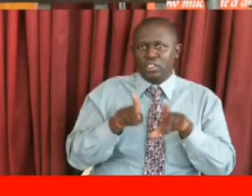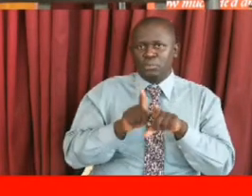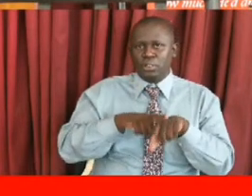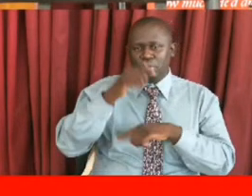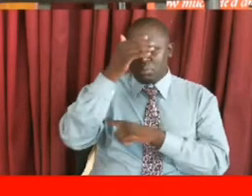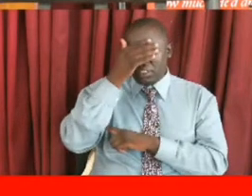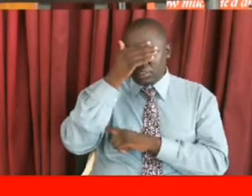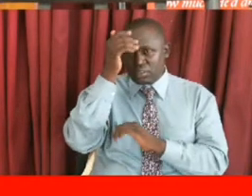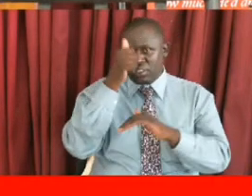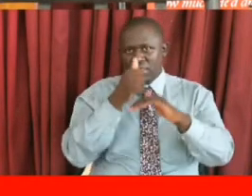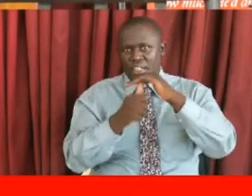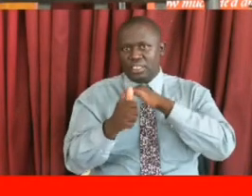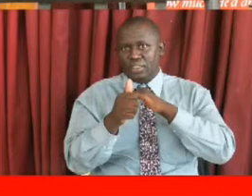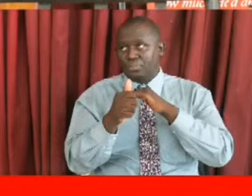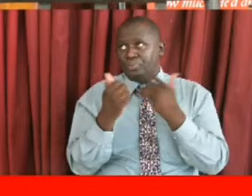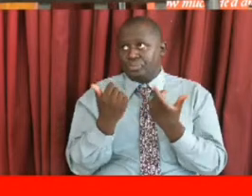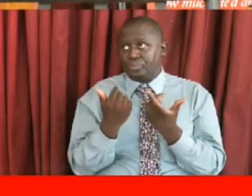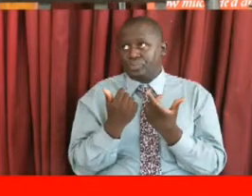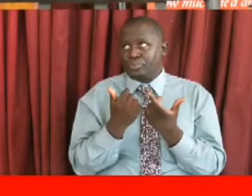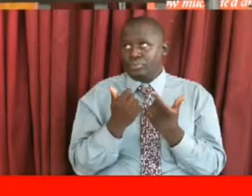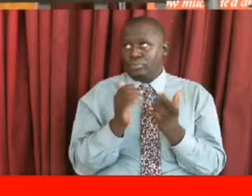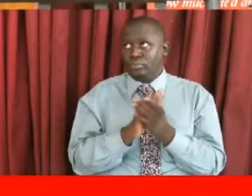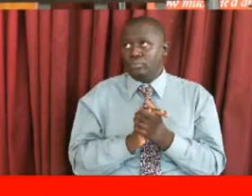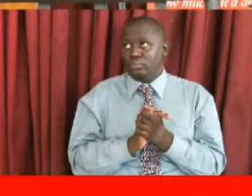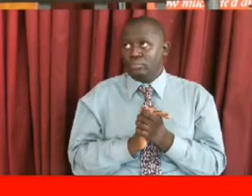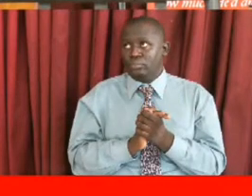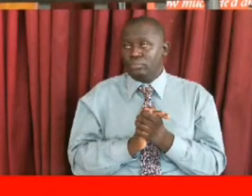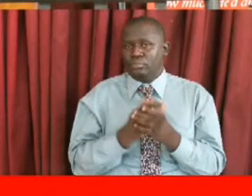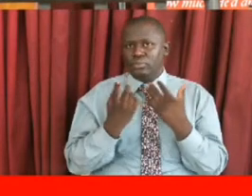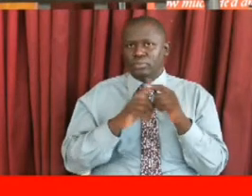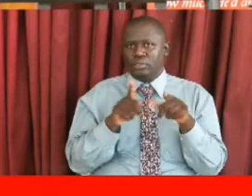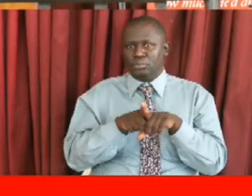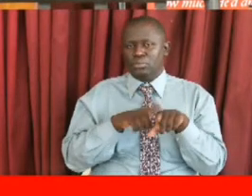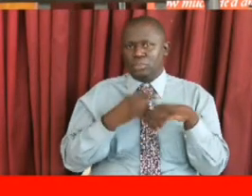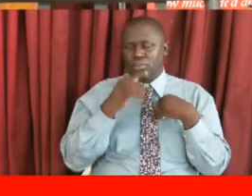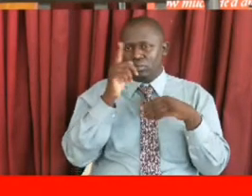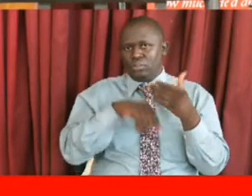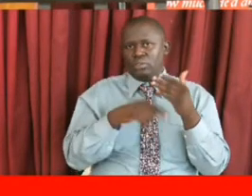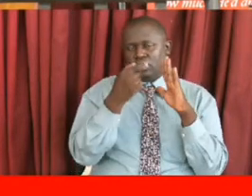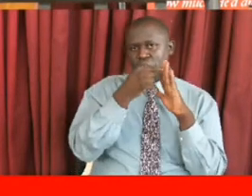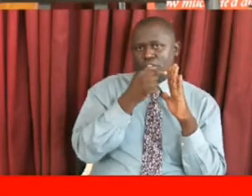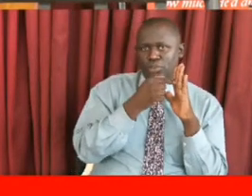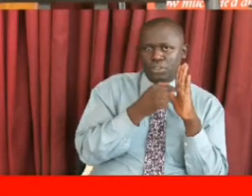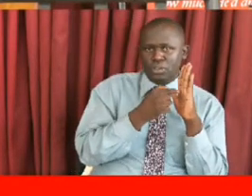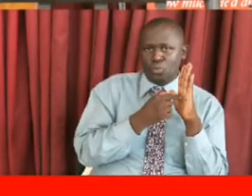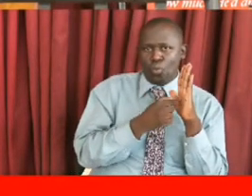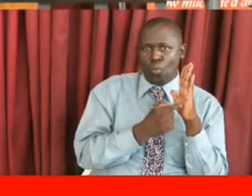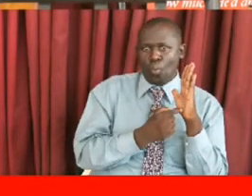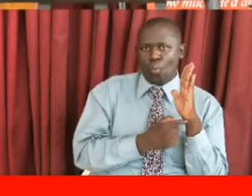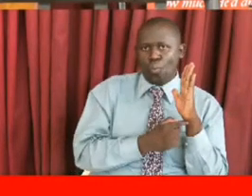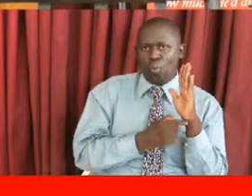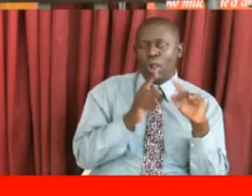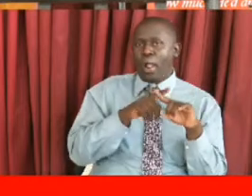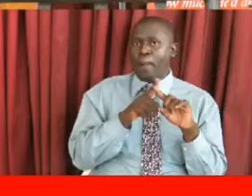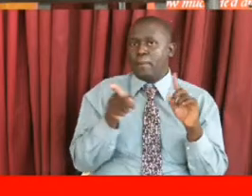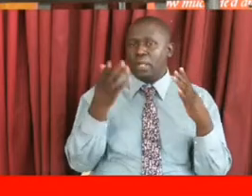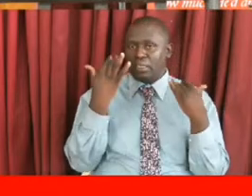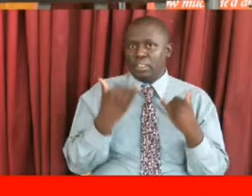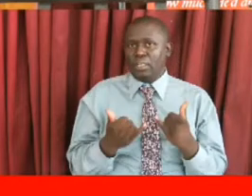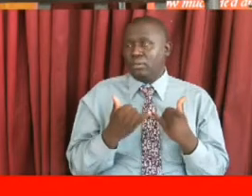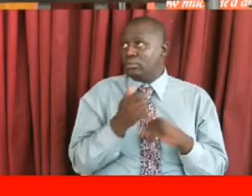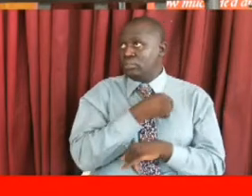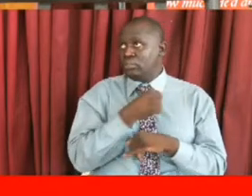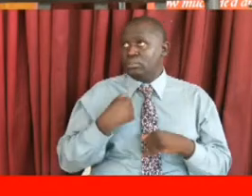works and deeds and so forth had to be cist had to be am minium had to be legalist but now we come to the